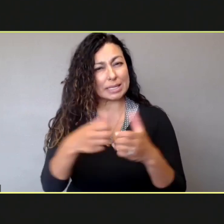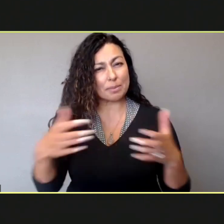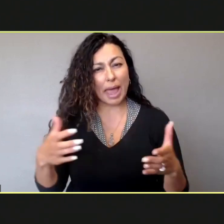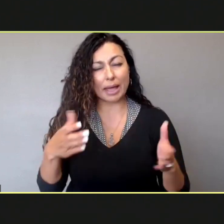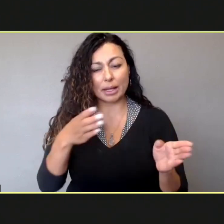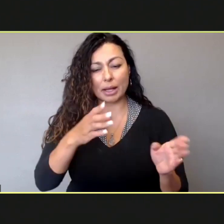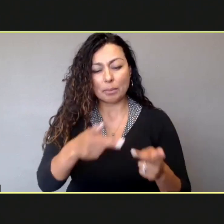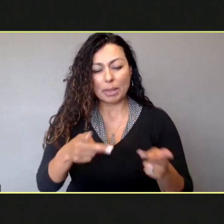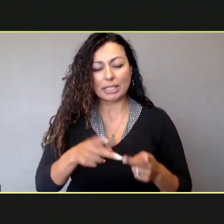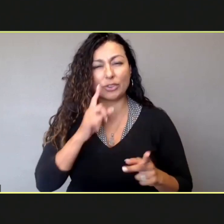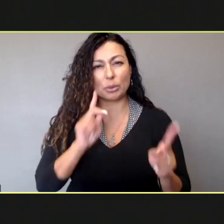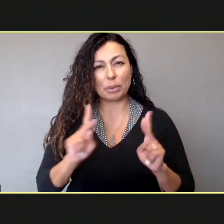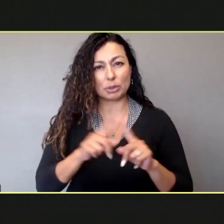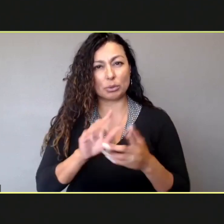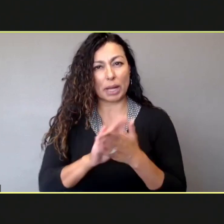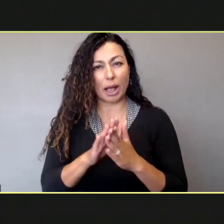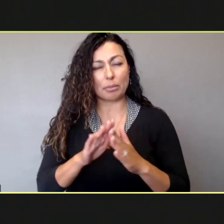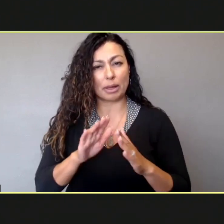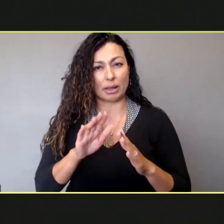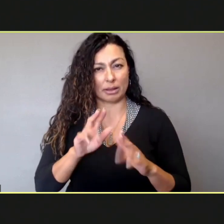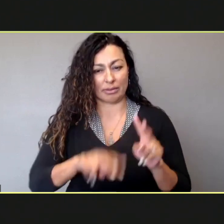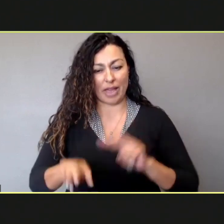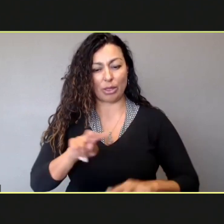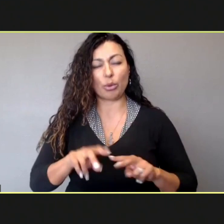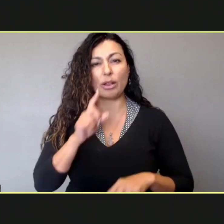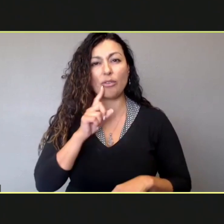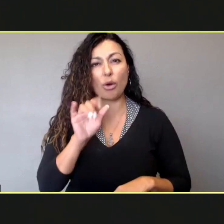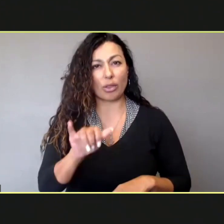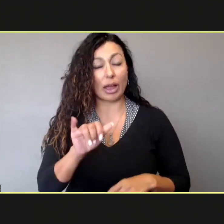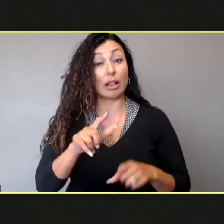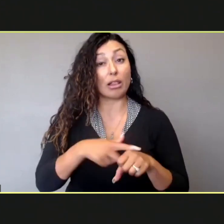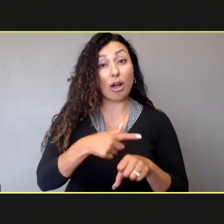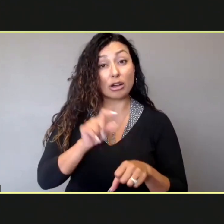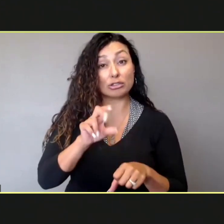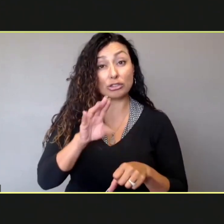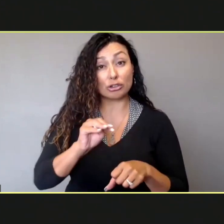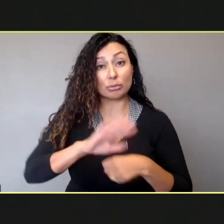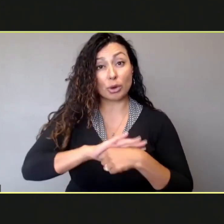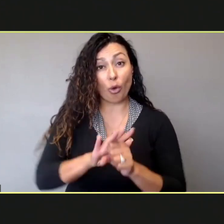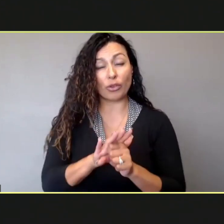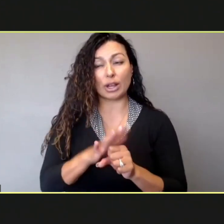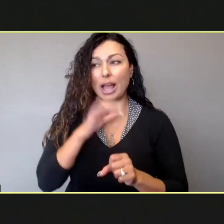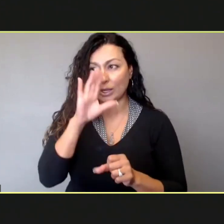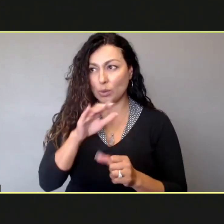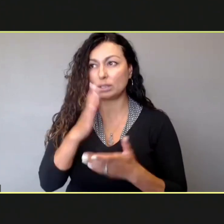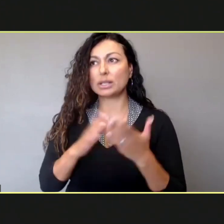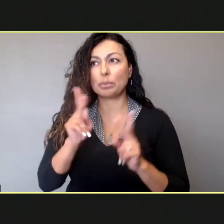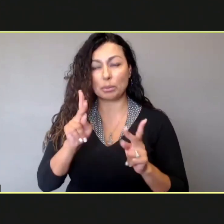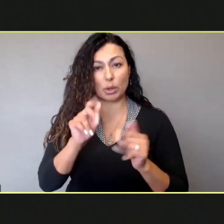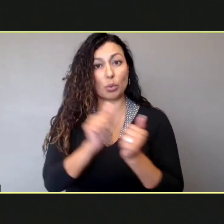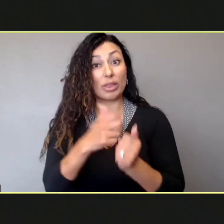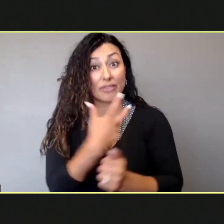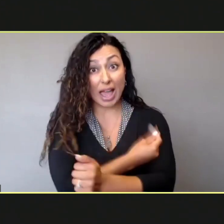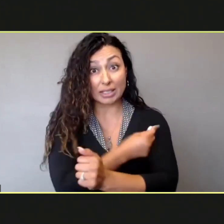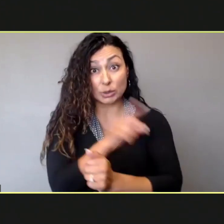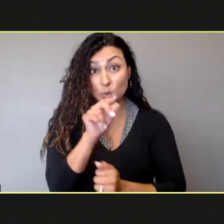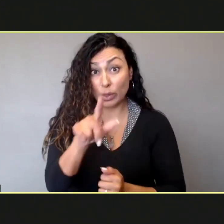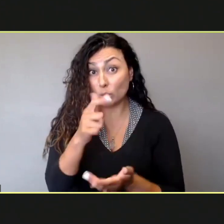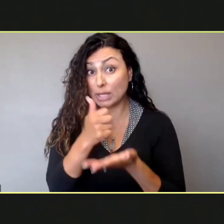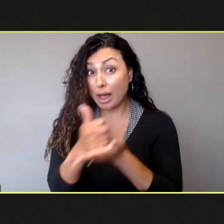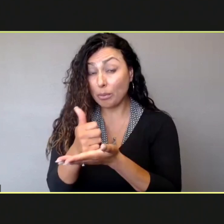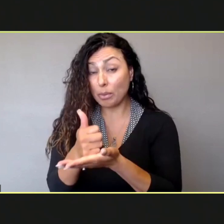to be evaluated for long COVID. I know there's some preliminary studies where people have looked at vaccines. Do those help long